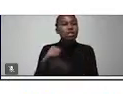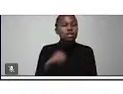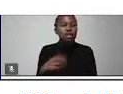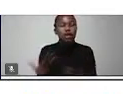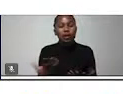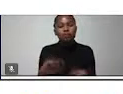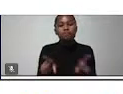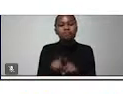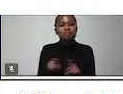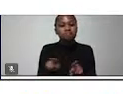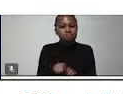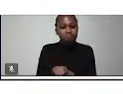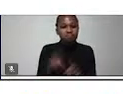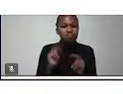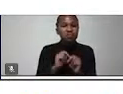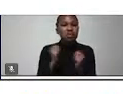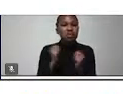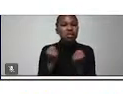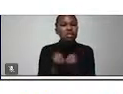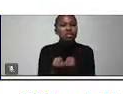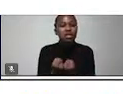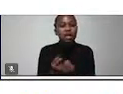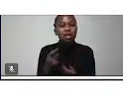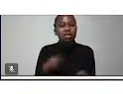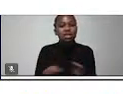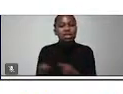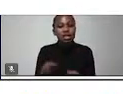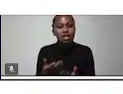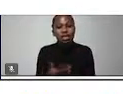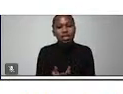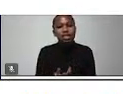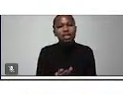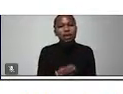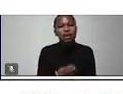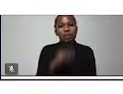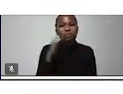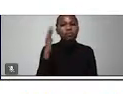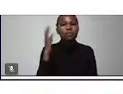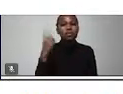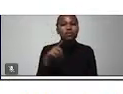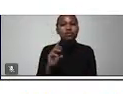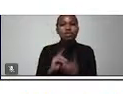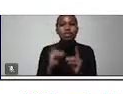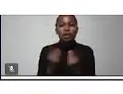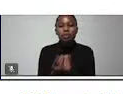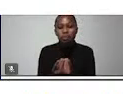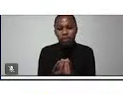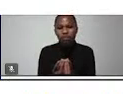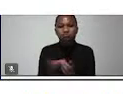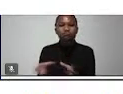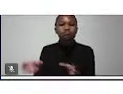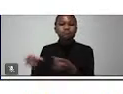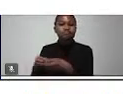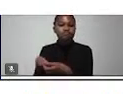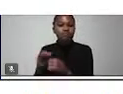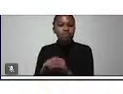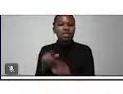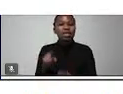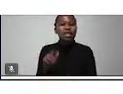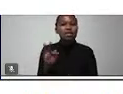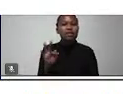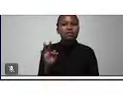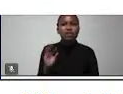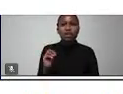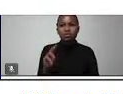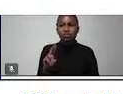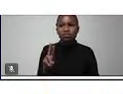Trade Forum, where myself and Dirk are representing the department and actually also the sector, you know, in that forum. But we are not alone.